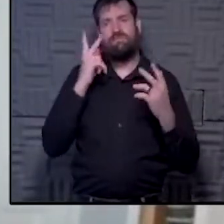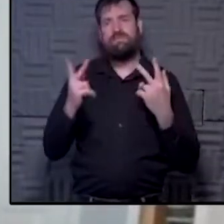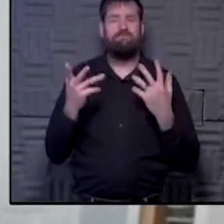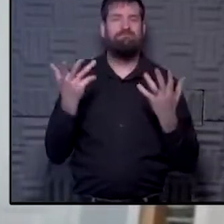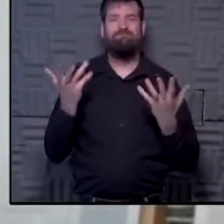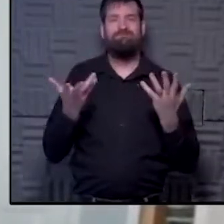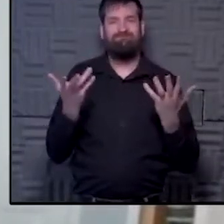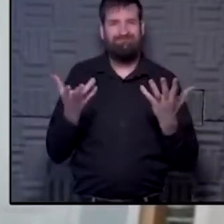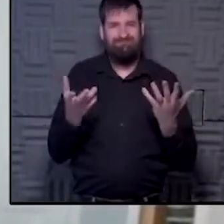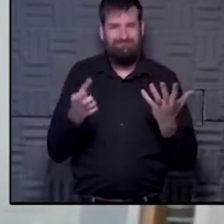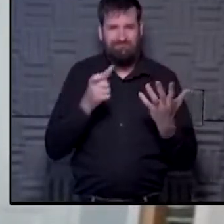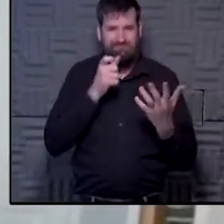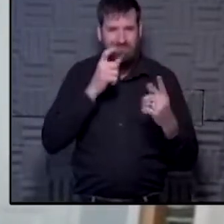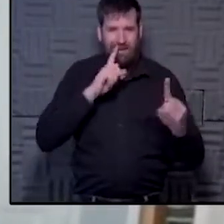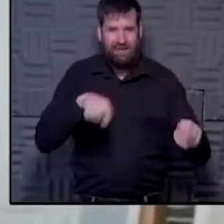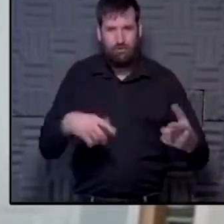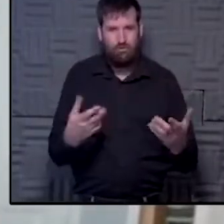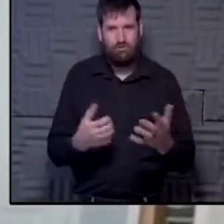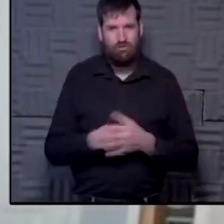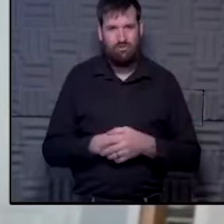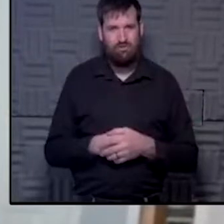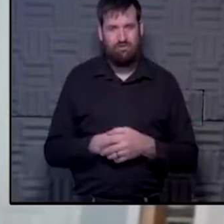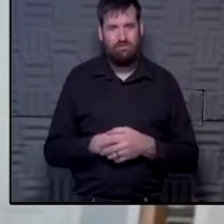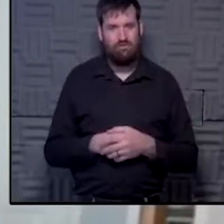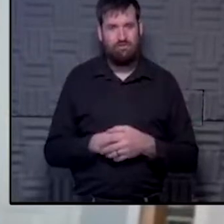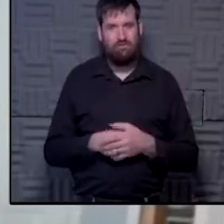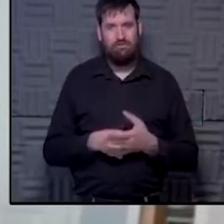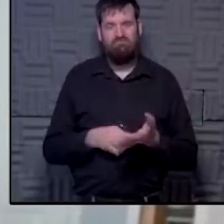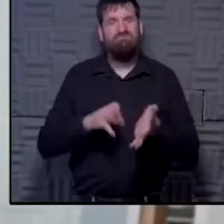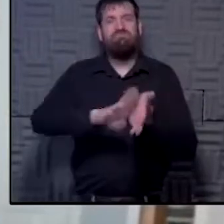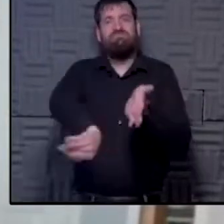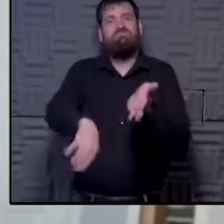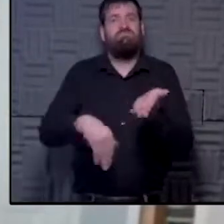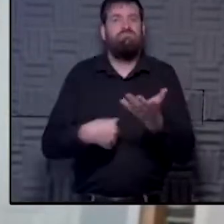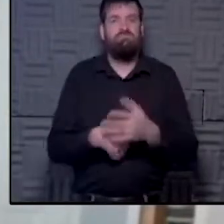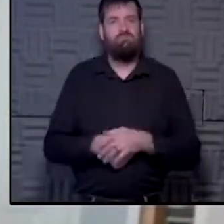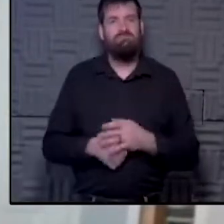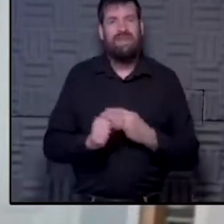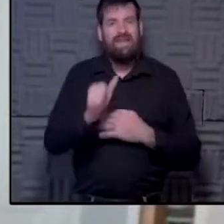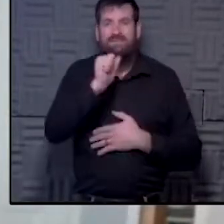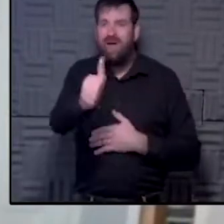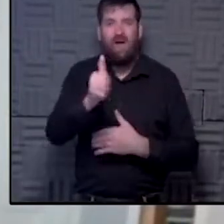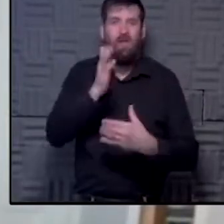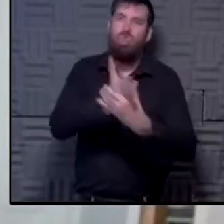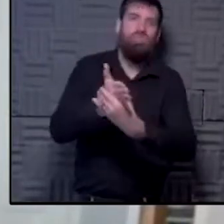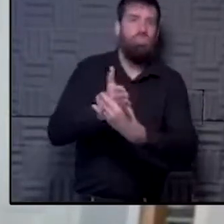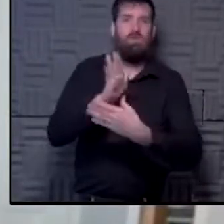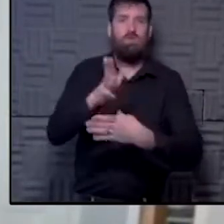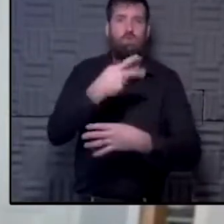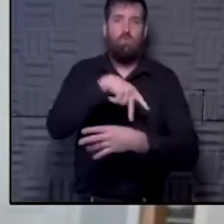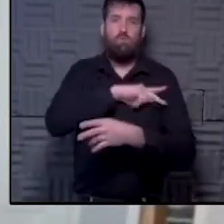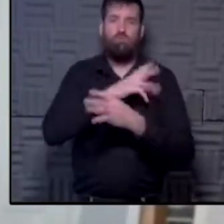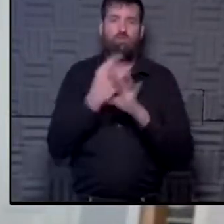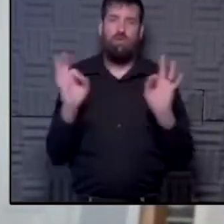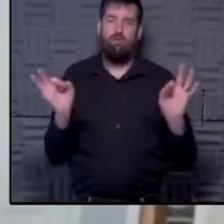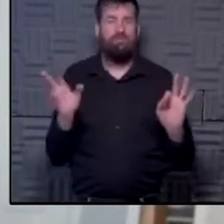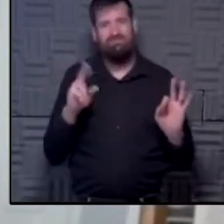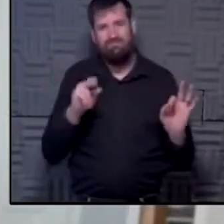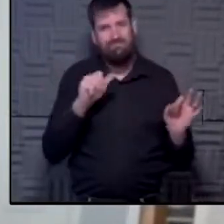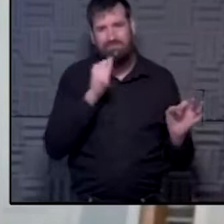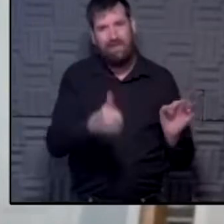just a non-answer. It really is kind of, you should just dismiss it as saying it's not an infringement on your personal your personal